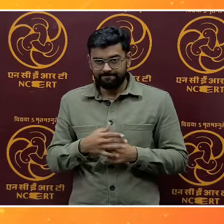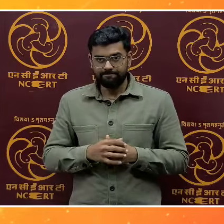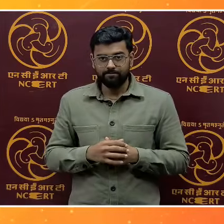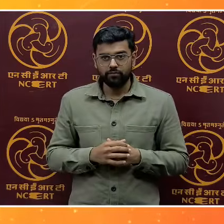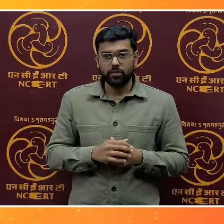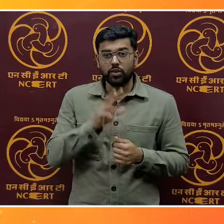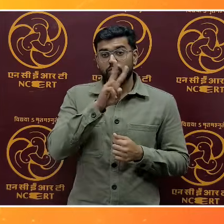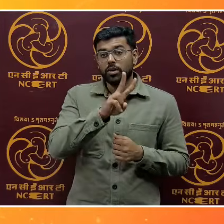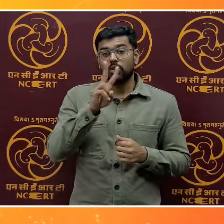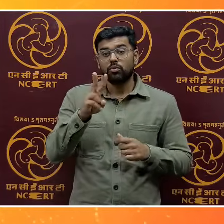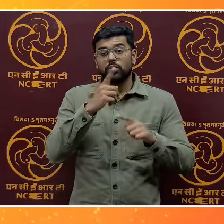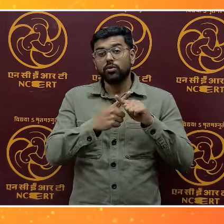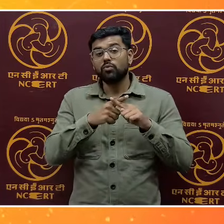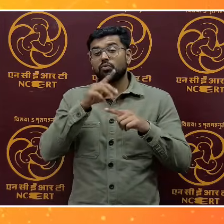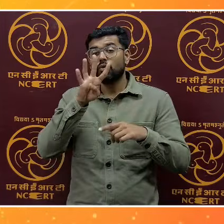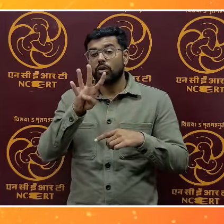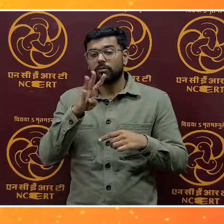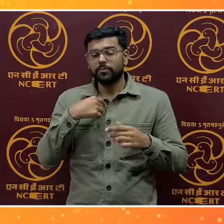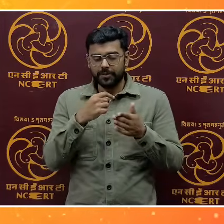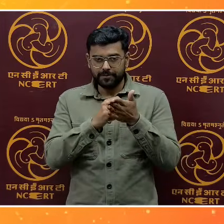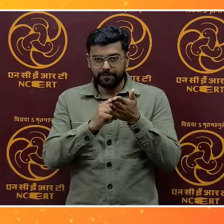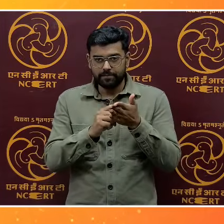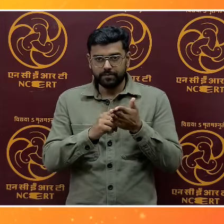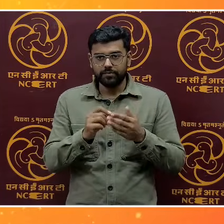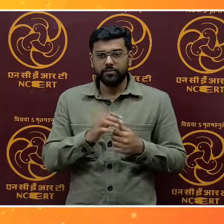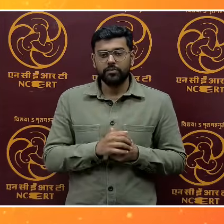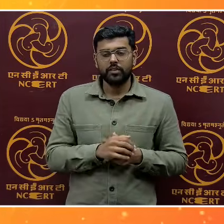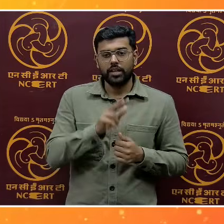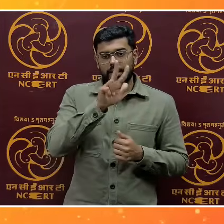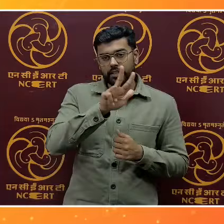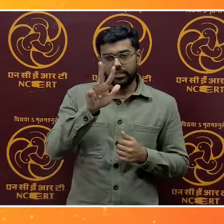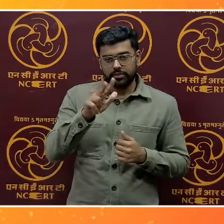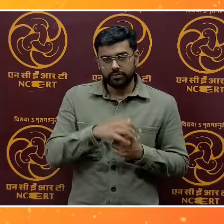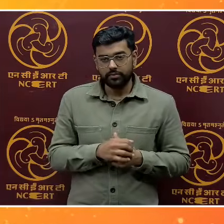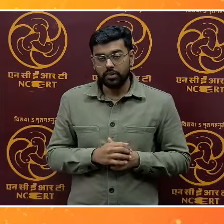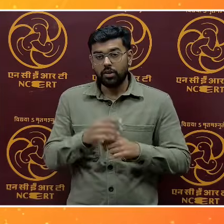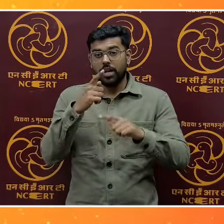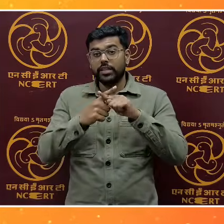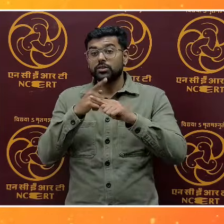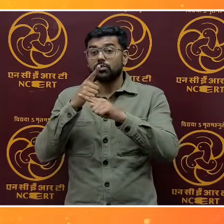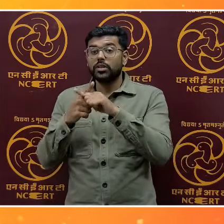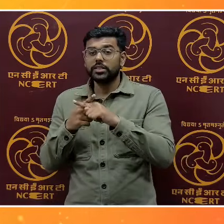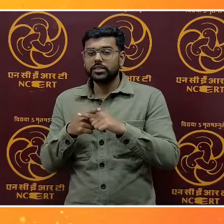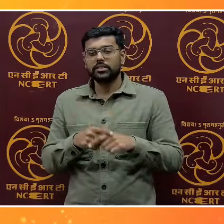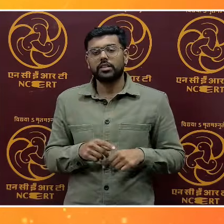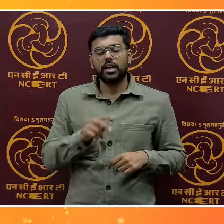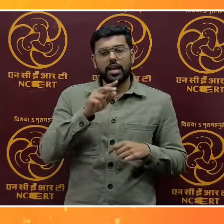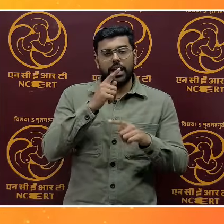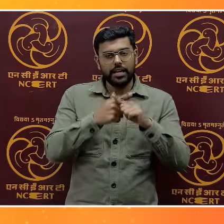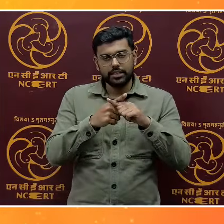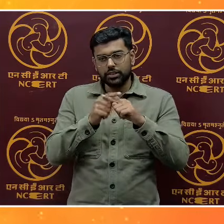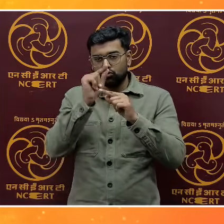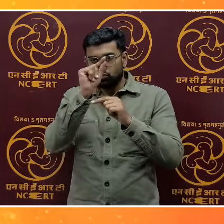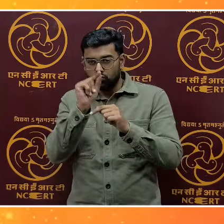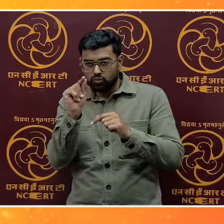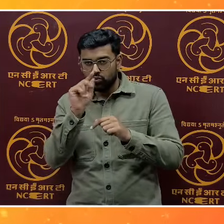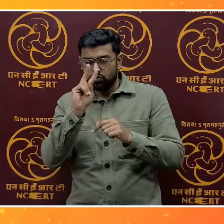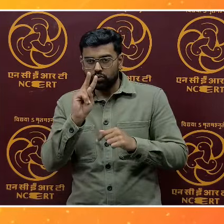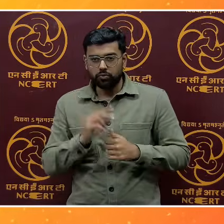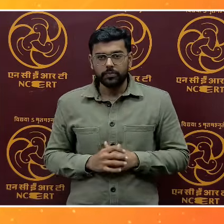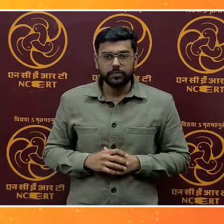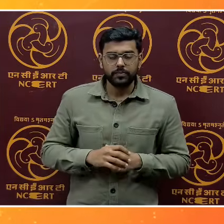is 22 into 4? Shall I write down 88? 88. And what is x into x? It is x square is equal to